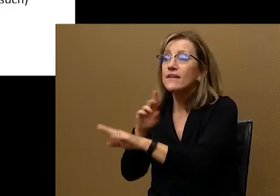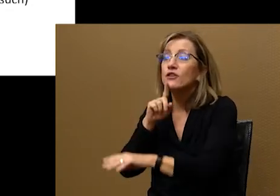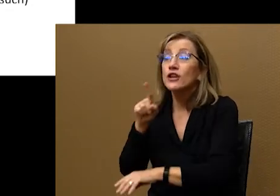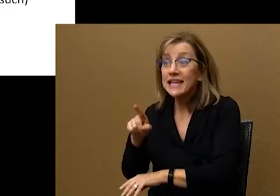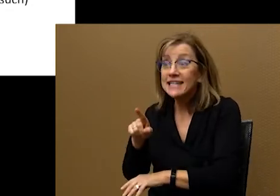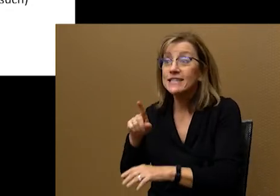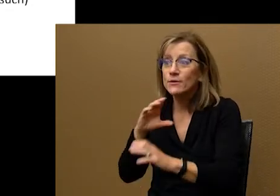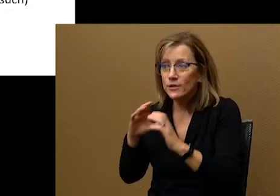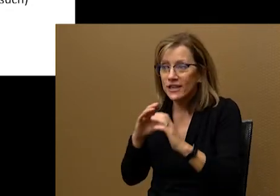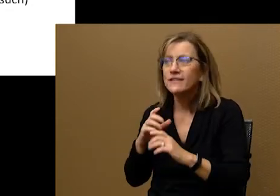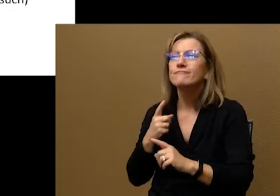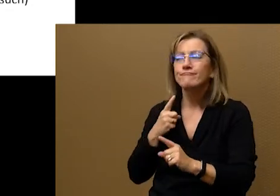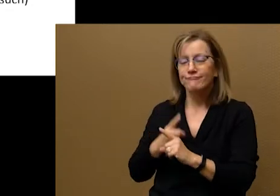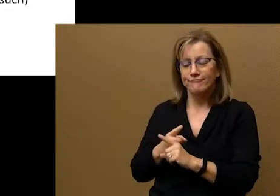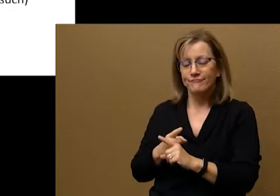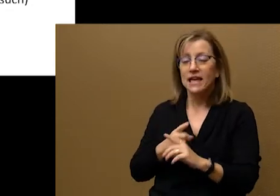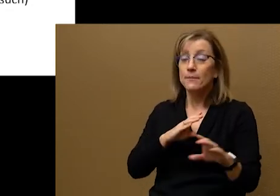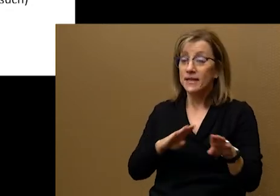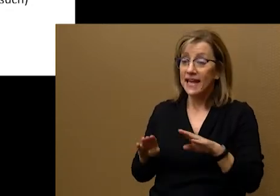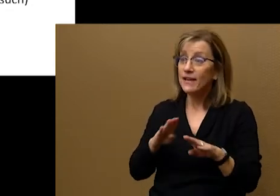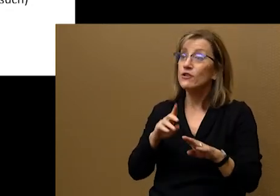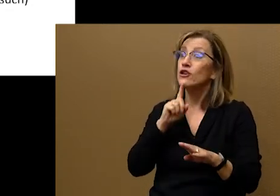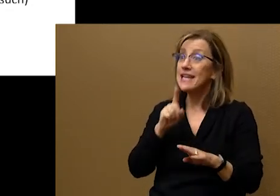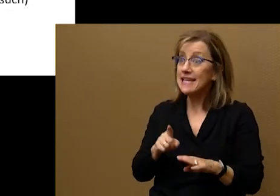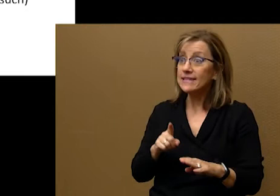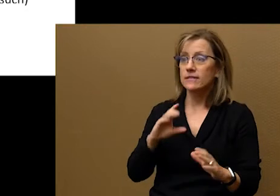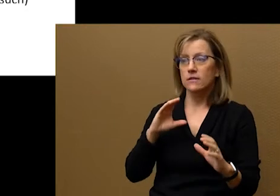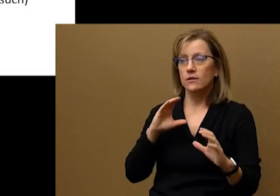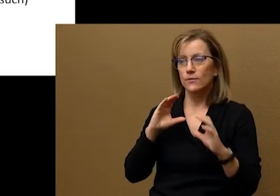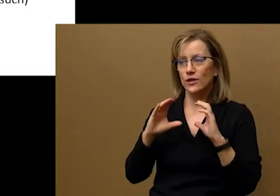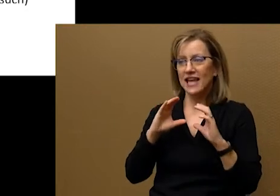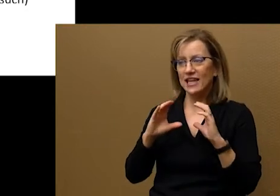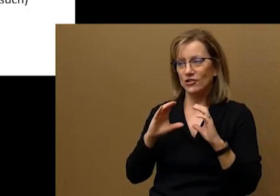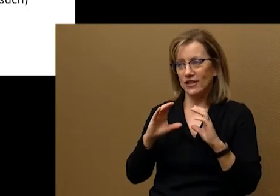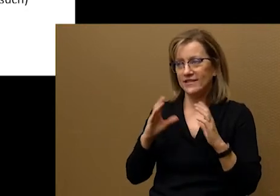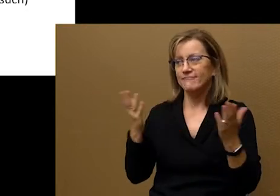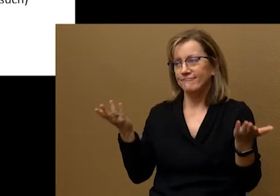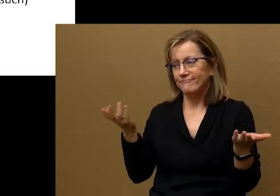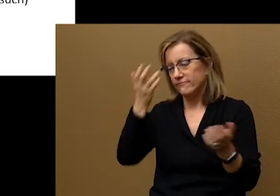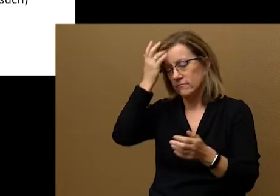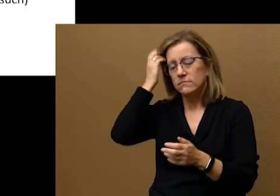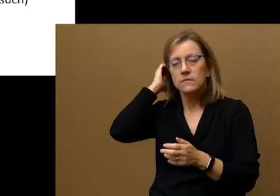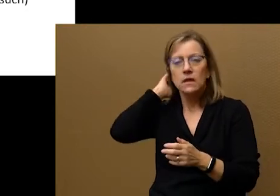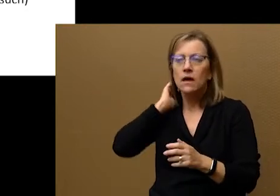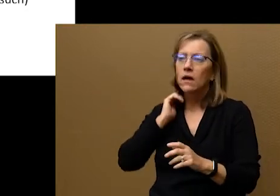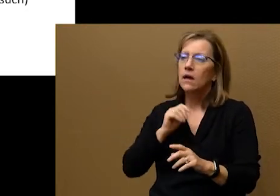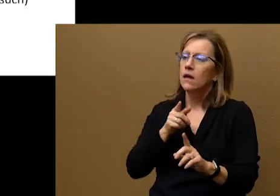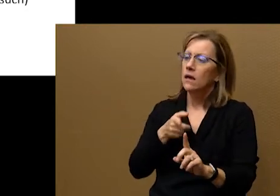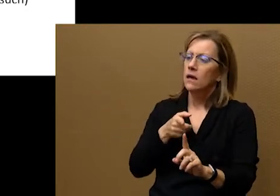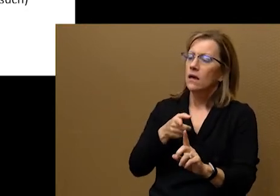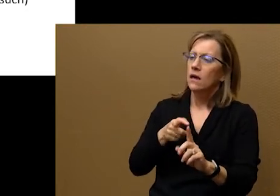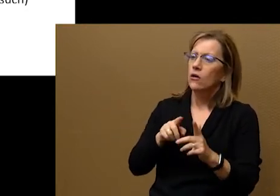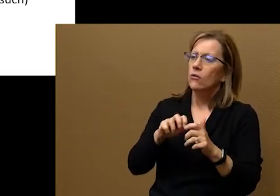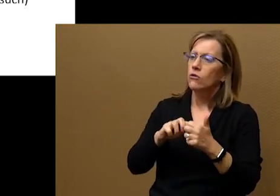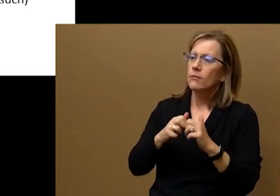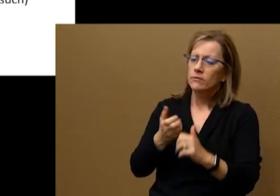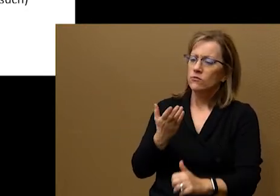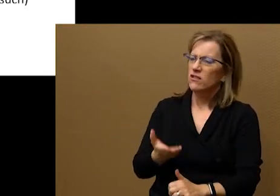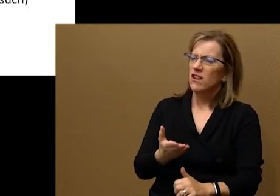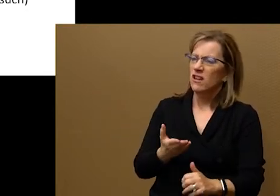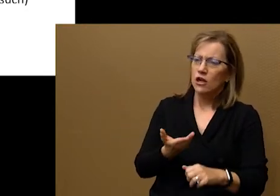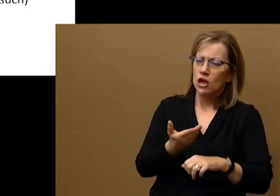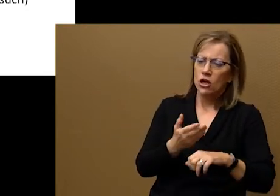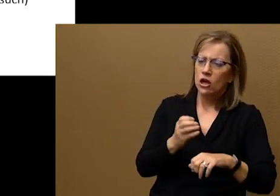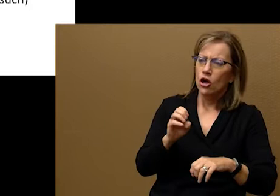is communication. Yes. Behavior is communication. The problems were evident from early childhood.